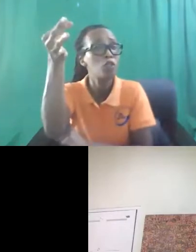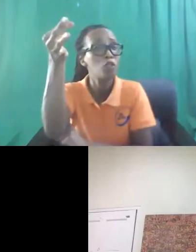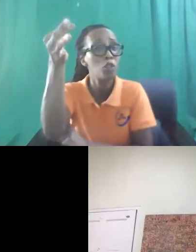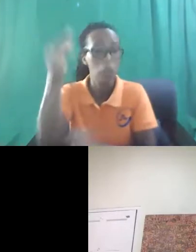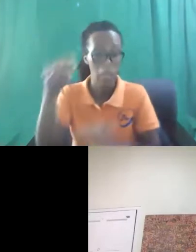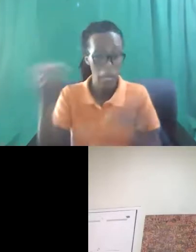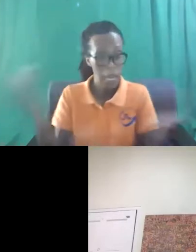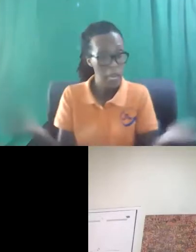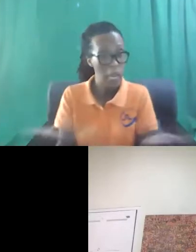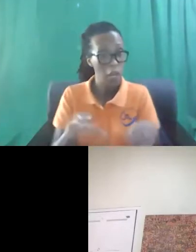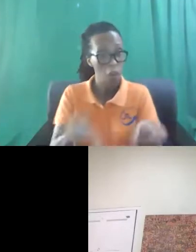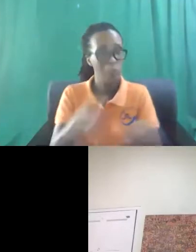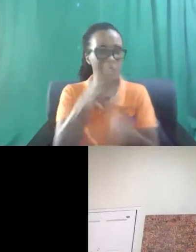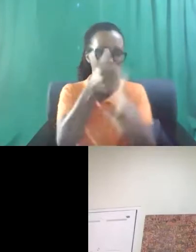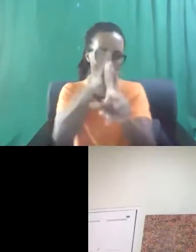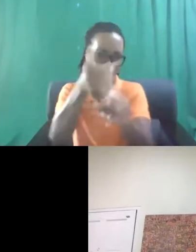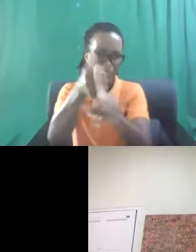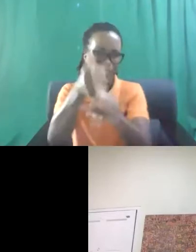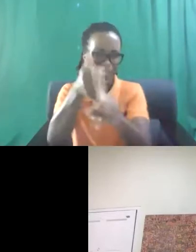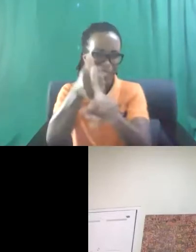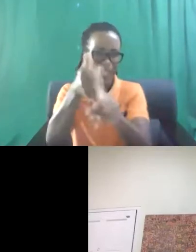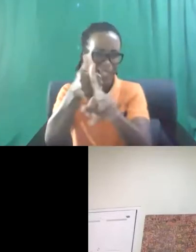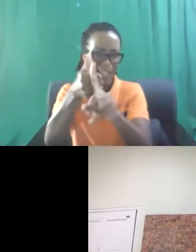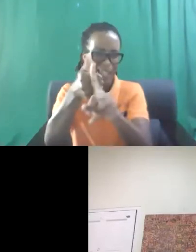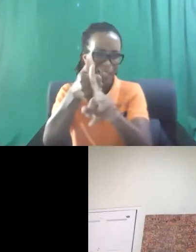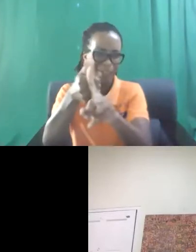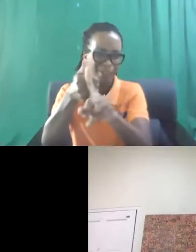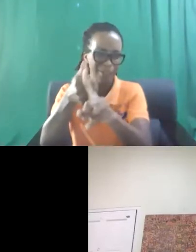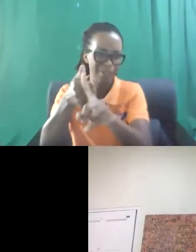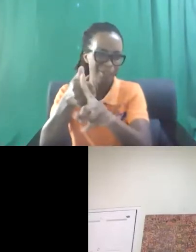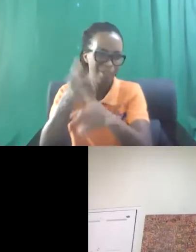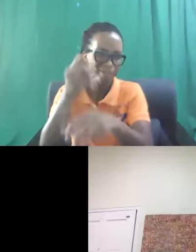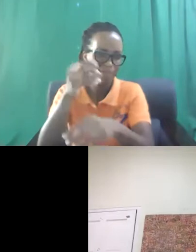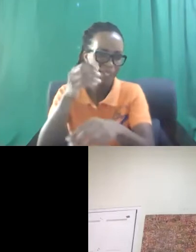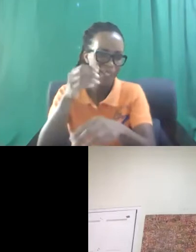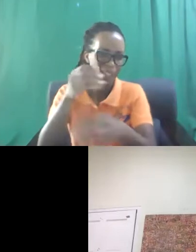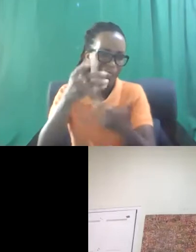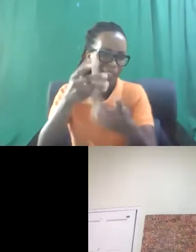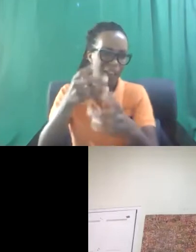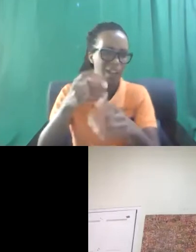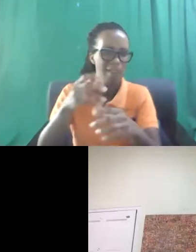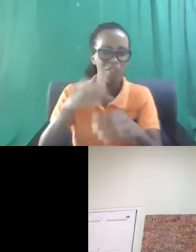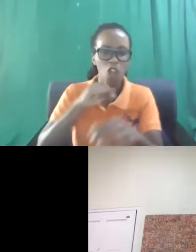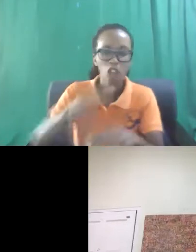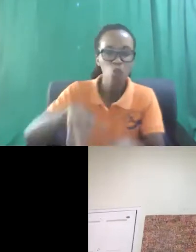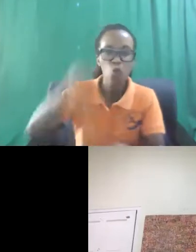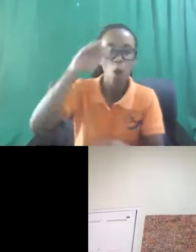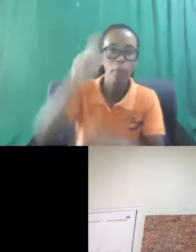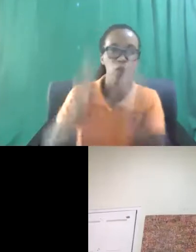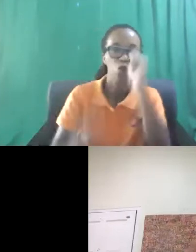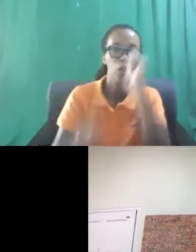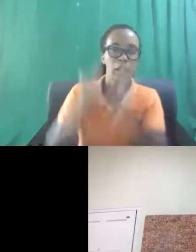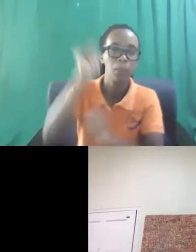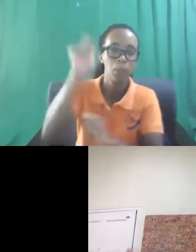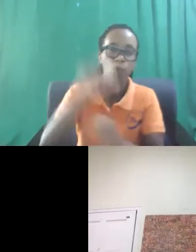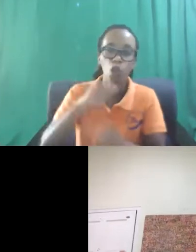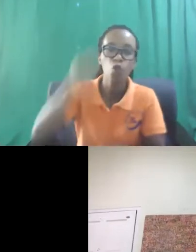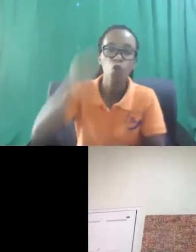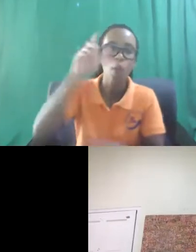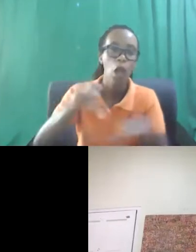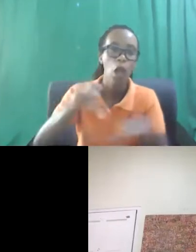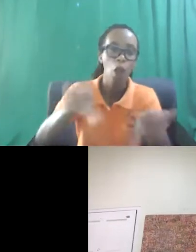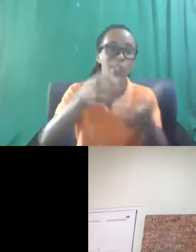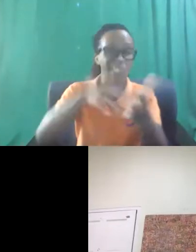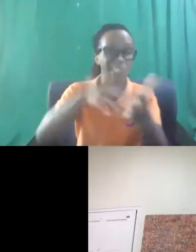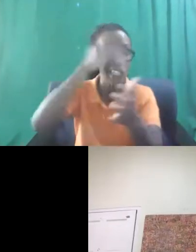Caribbean. There's only so much, I always feel there's only so much I can do as a person who didn't grow up here and has learned what I have learned in the